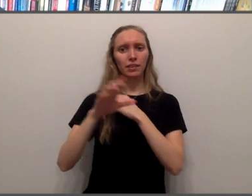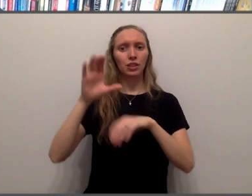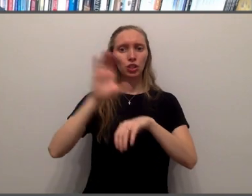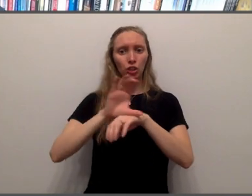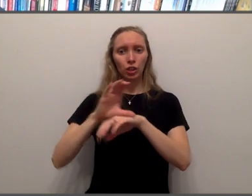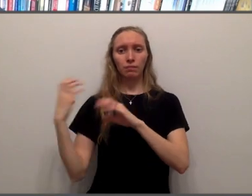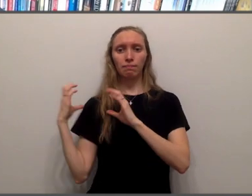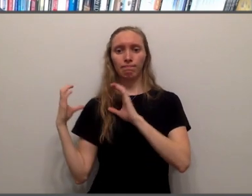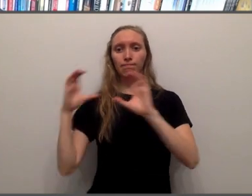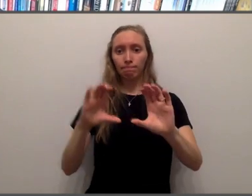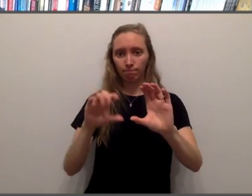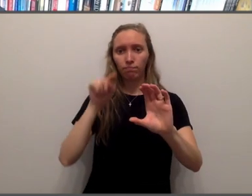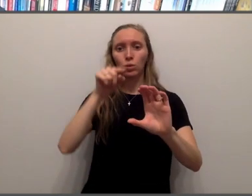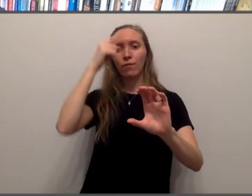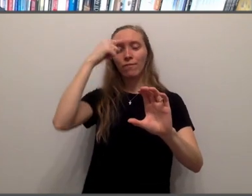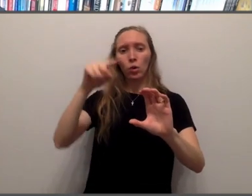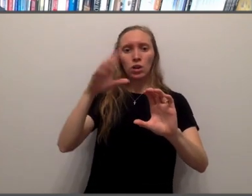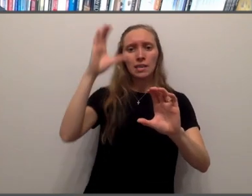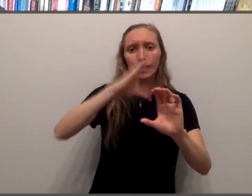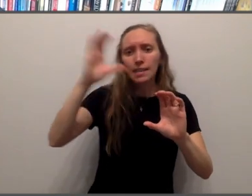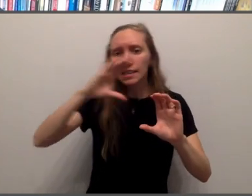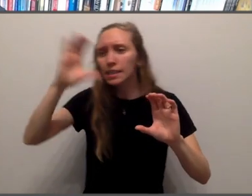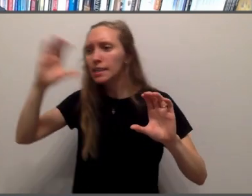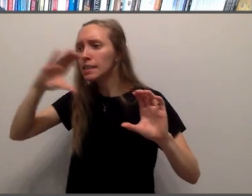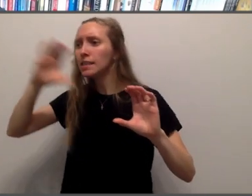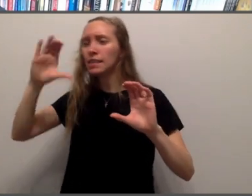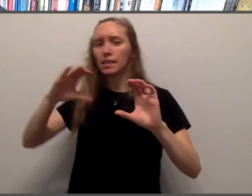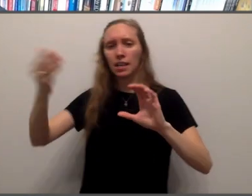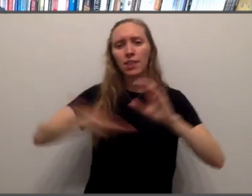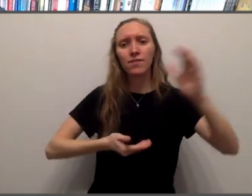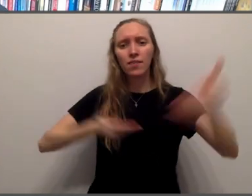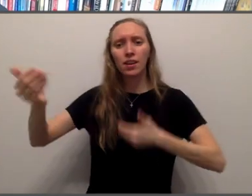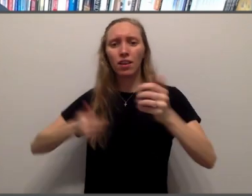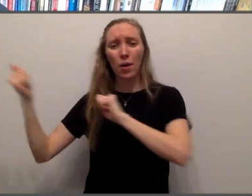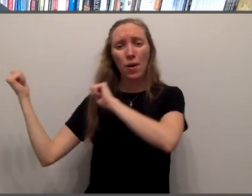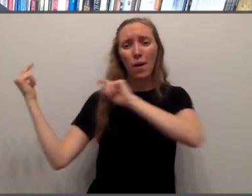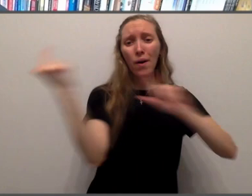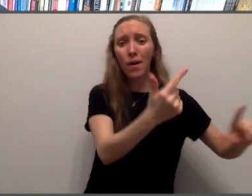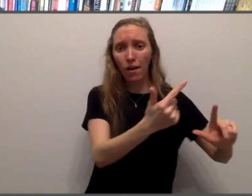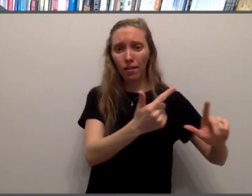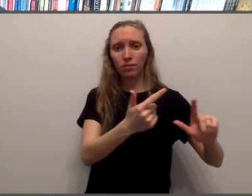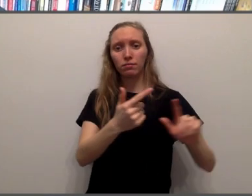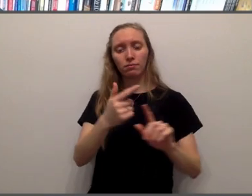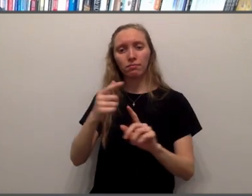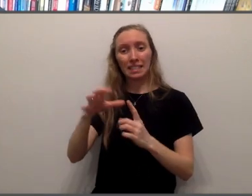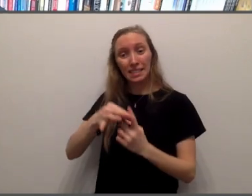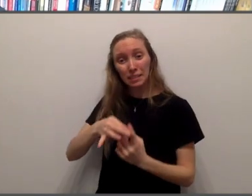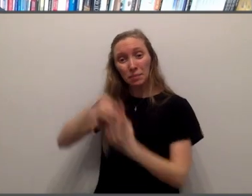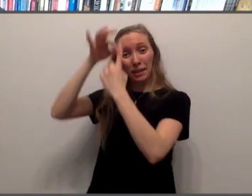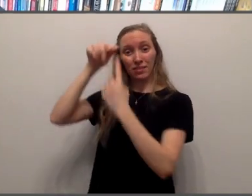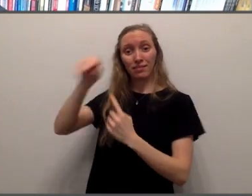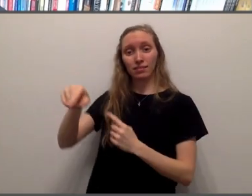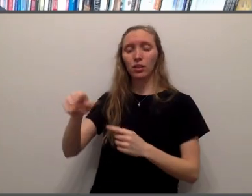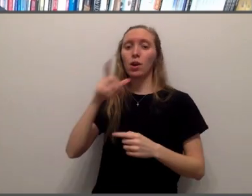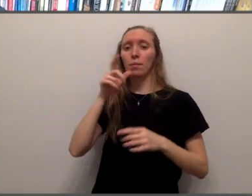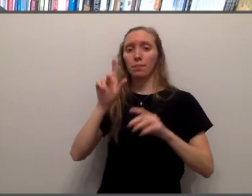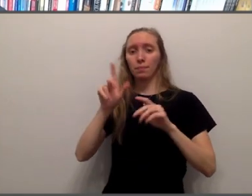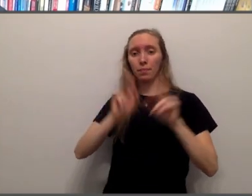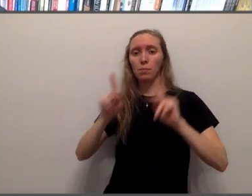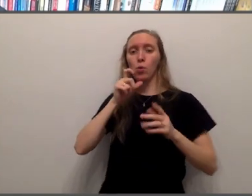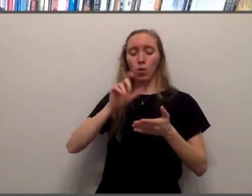those who are on the margin. We hold the keys. And Jesus is holding us responsible for